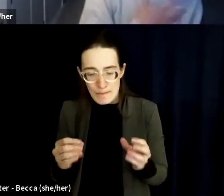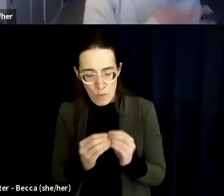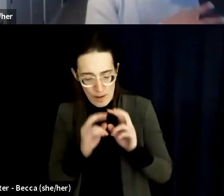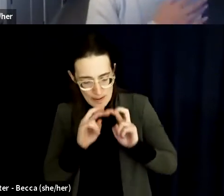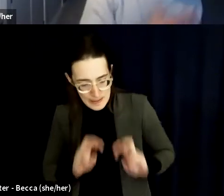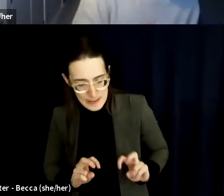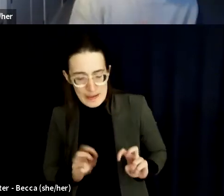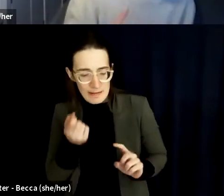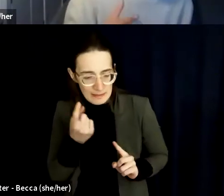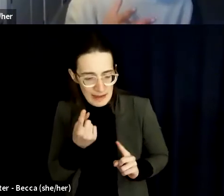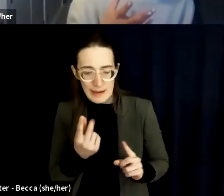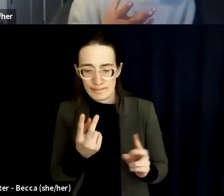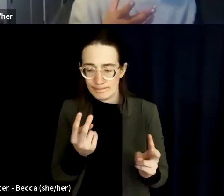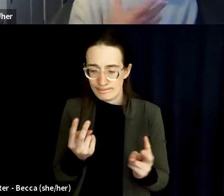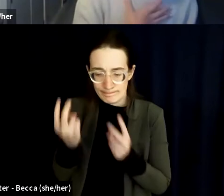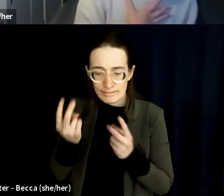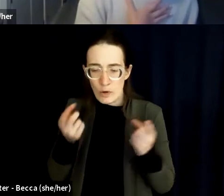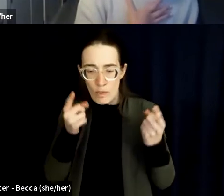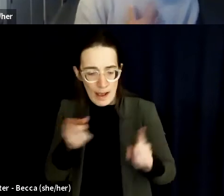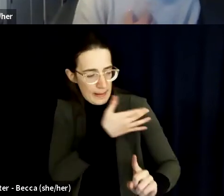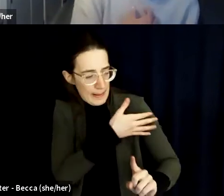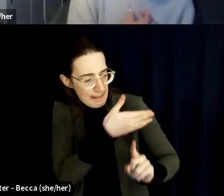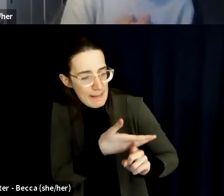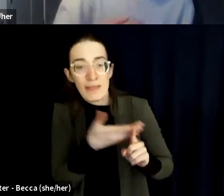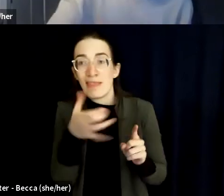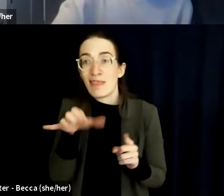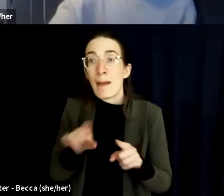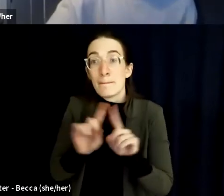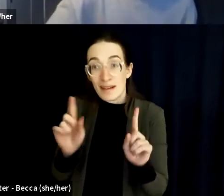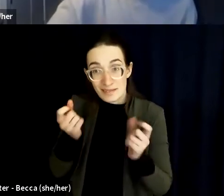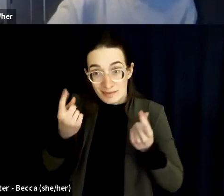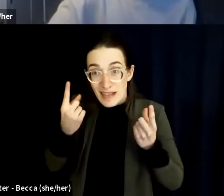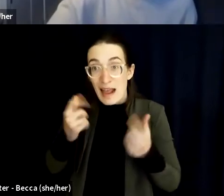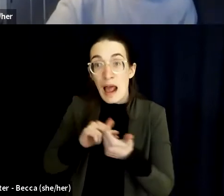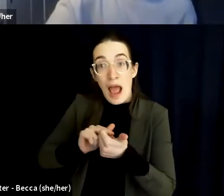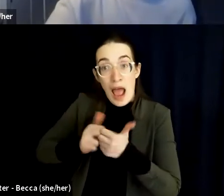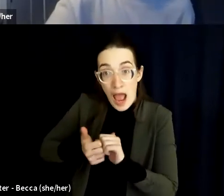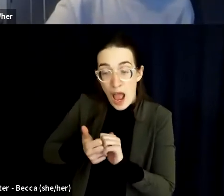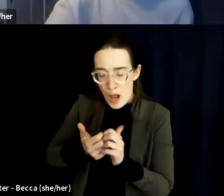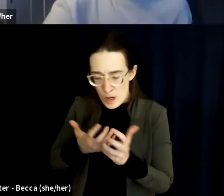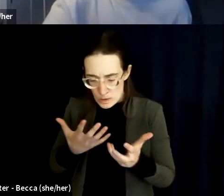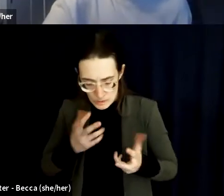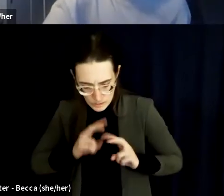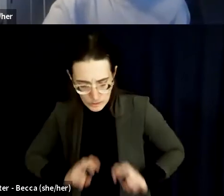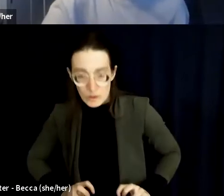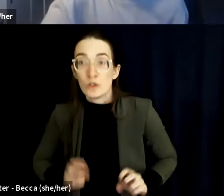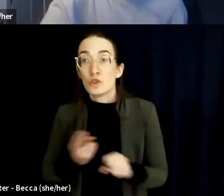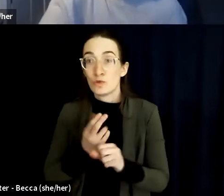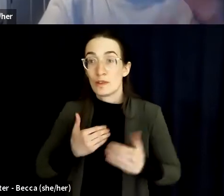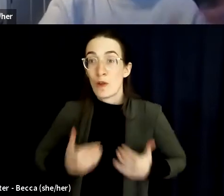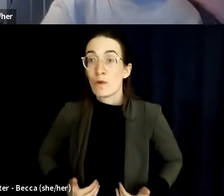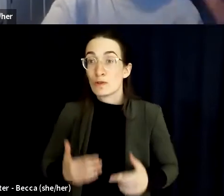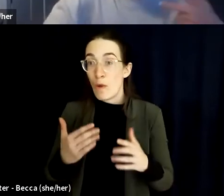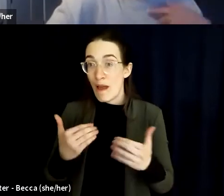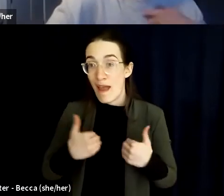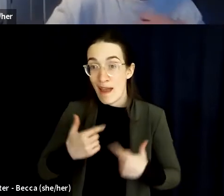into your past and your experiences, but through the body. And one of those things is through trauma sensitive yoga. So I